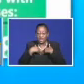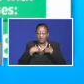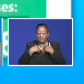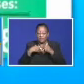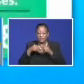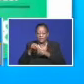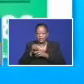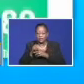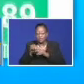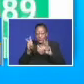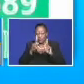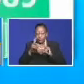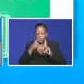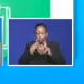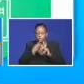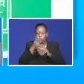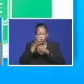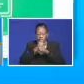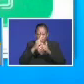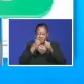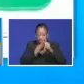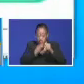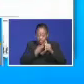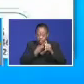60,303 people have received their first shot, and